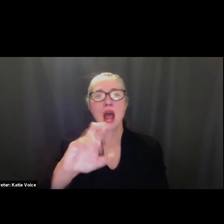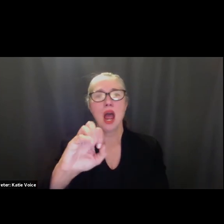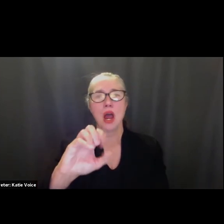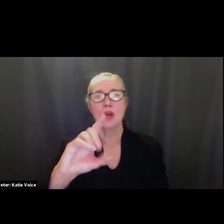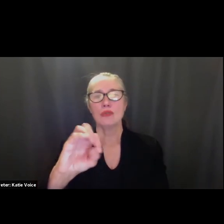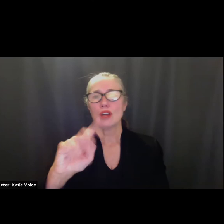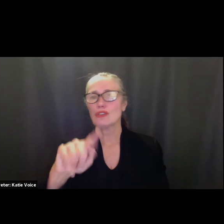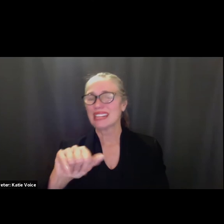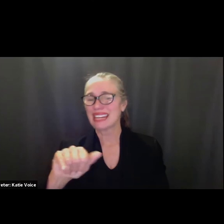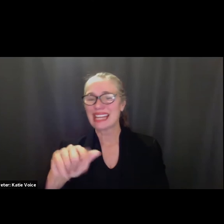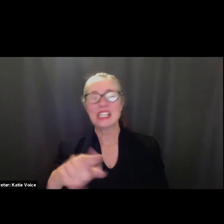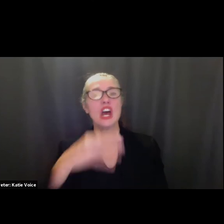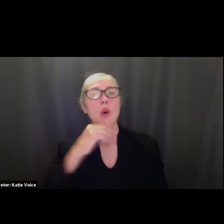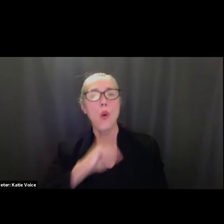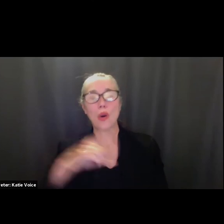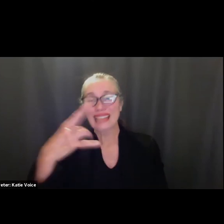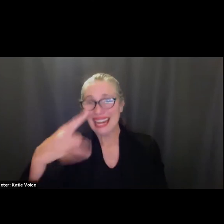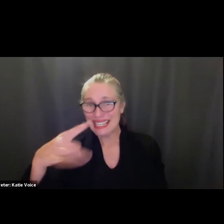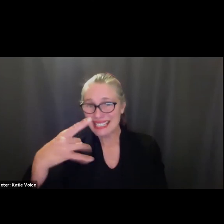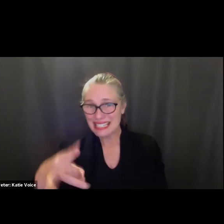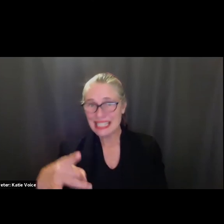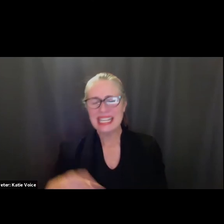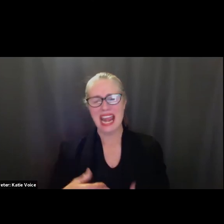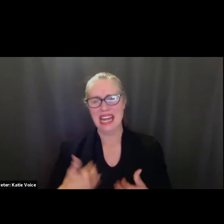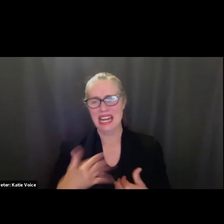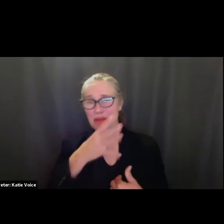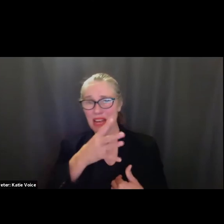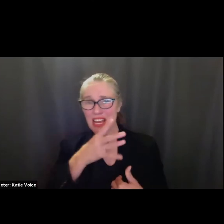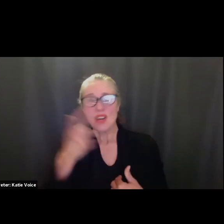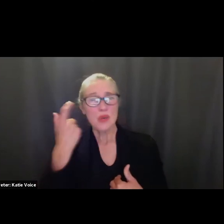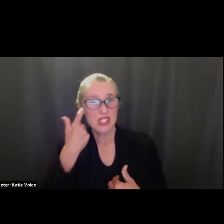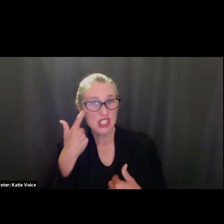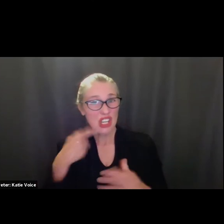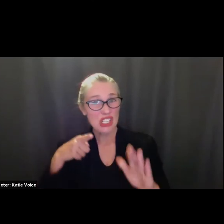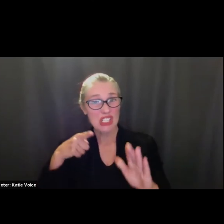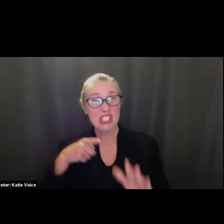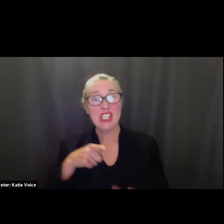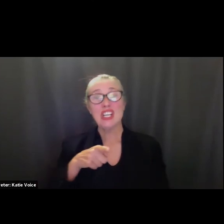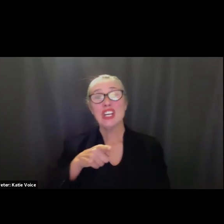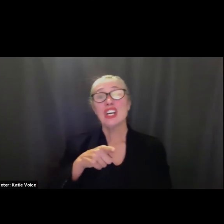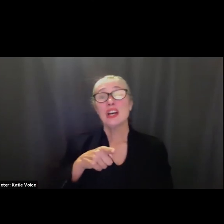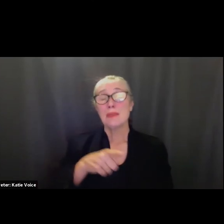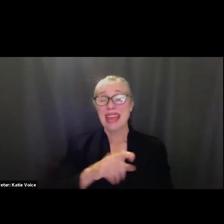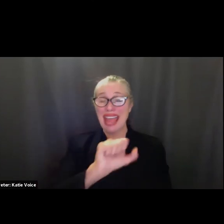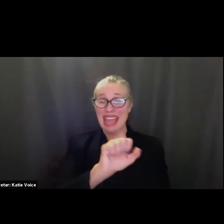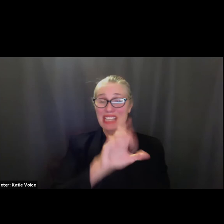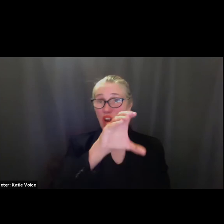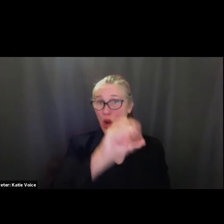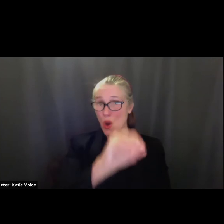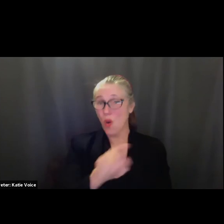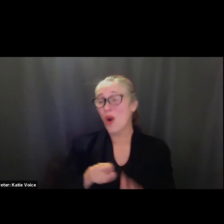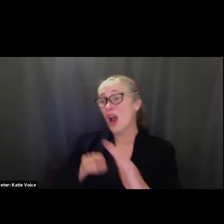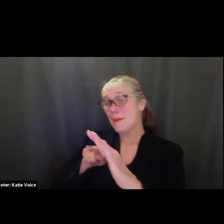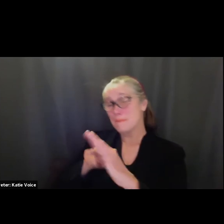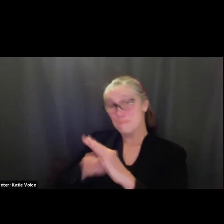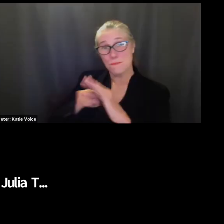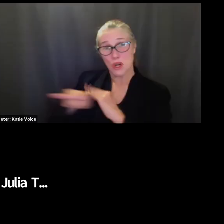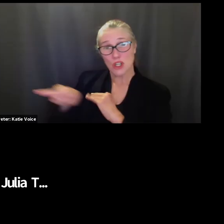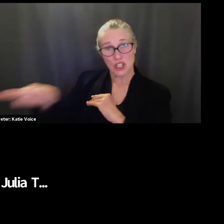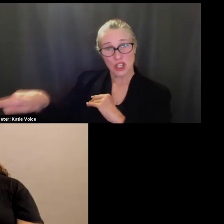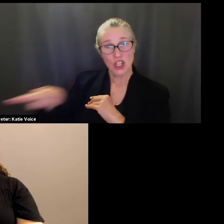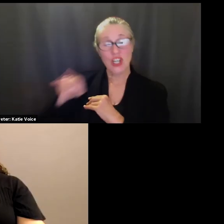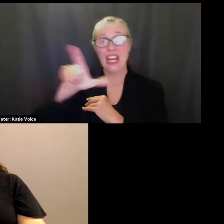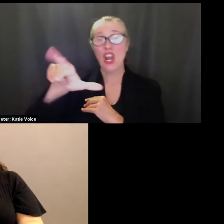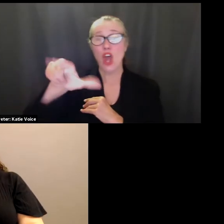young mother who was just murdered by an off-campus sro in long beach and the black lives matter movement is organized um